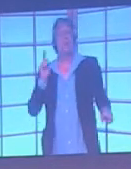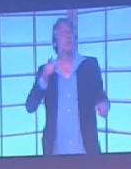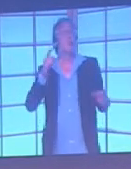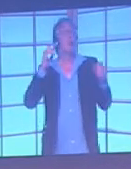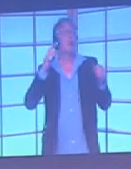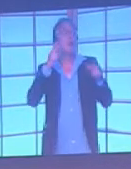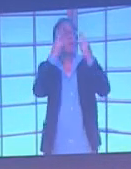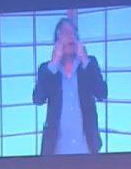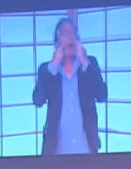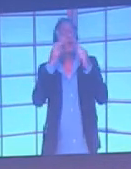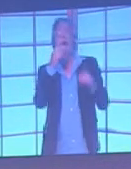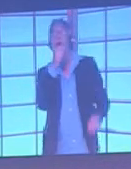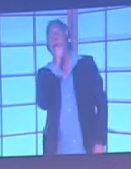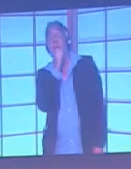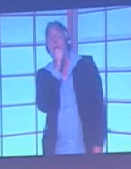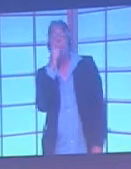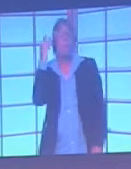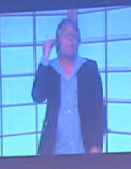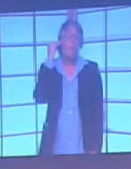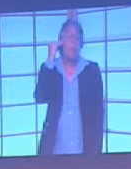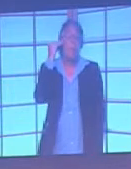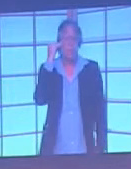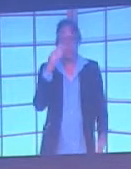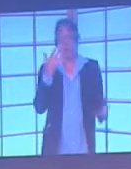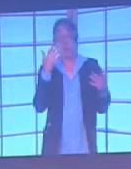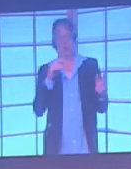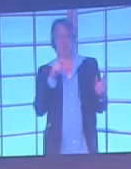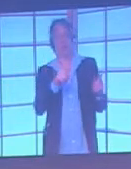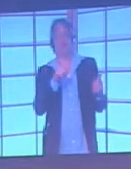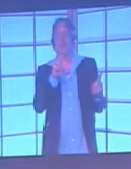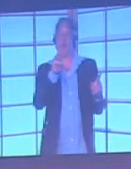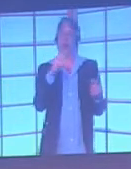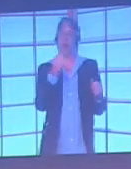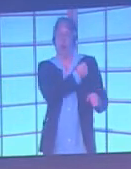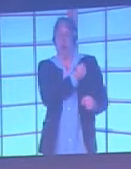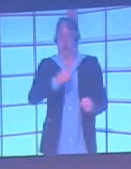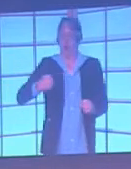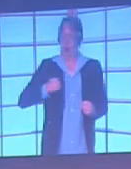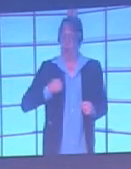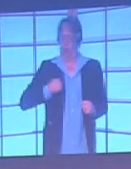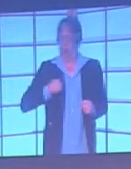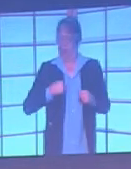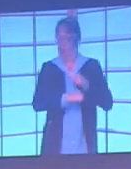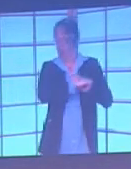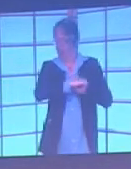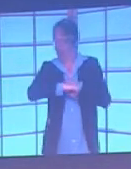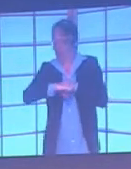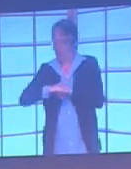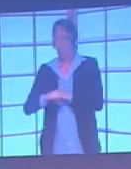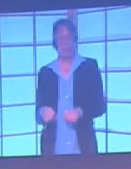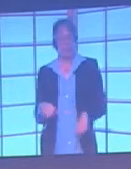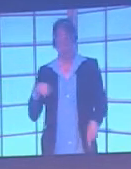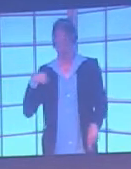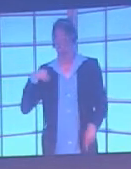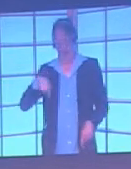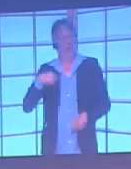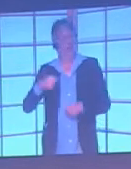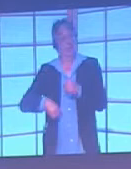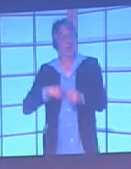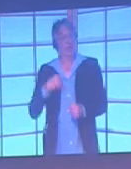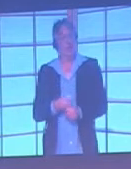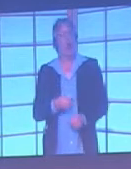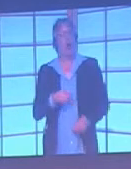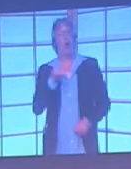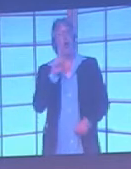Narodowy, the National Stadium of Warsaw. And this year's campaign, we had over 1,000 disabled fans attending one match in Slask,